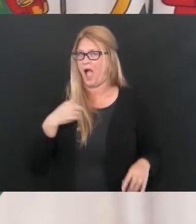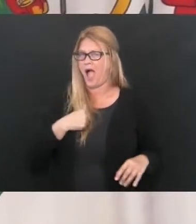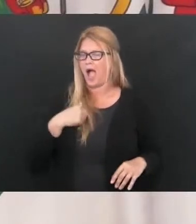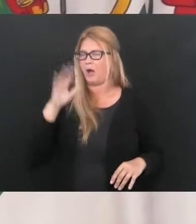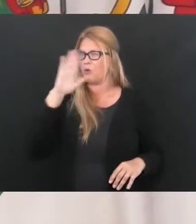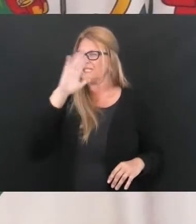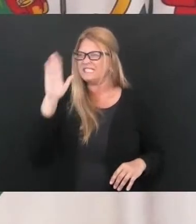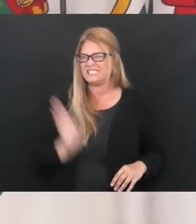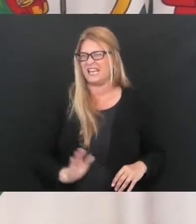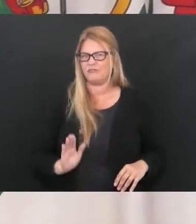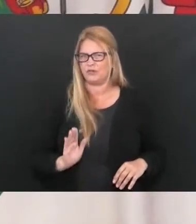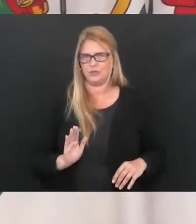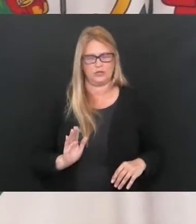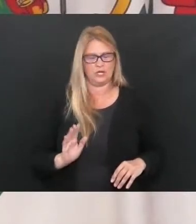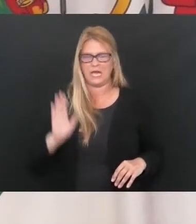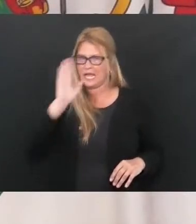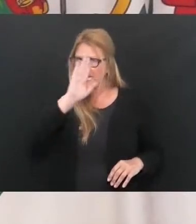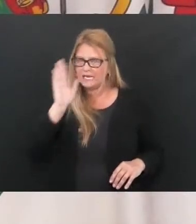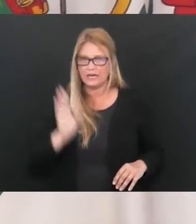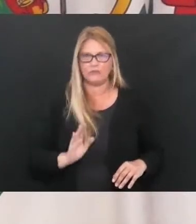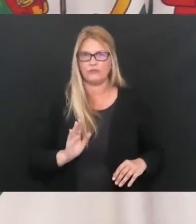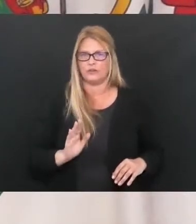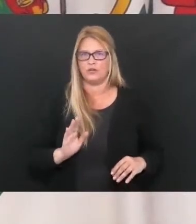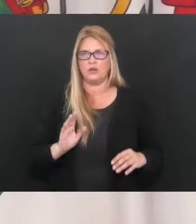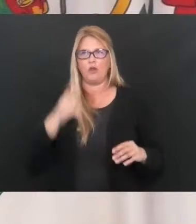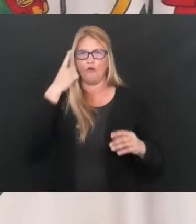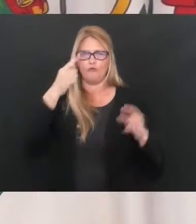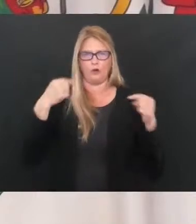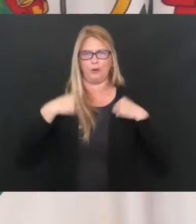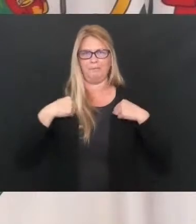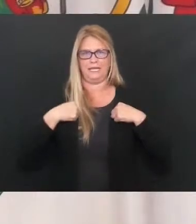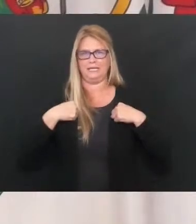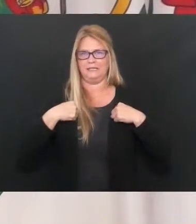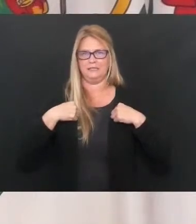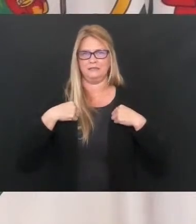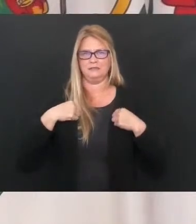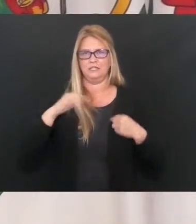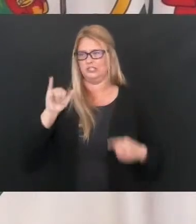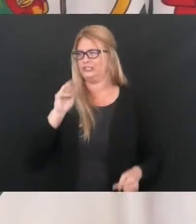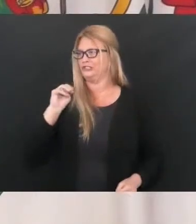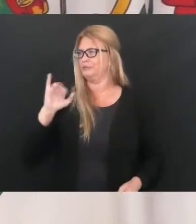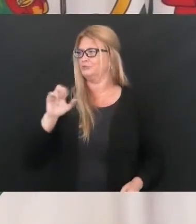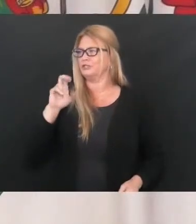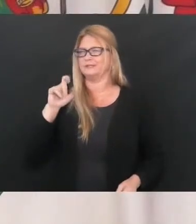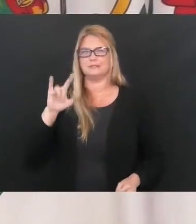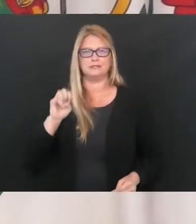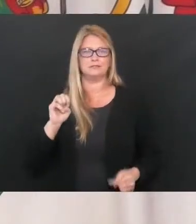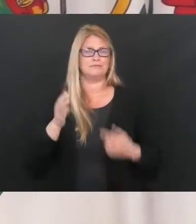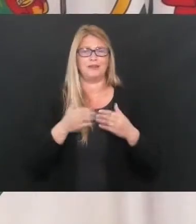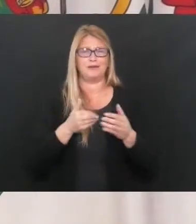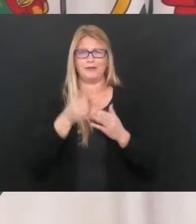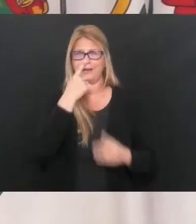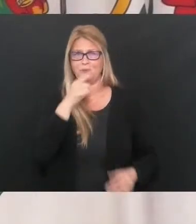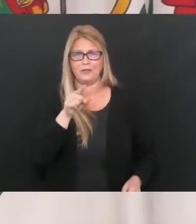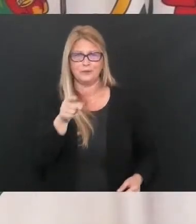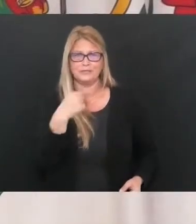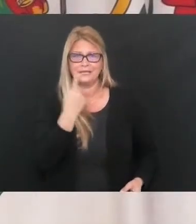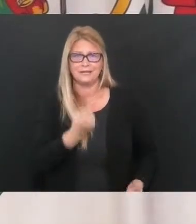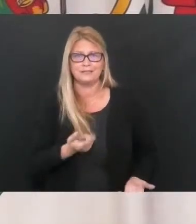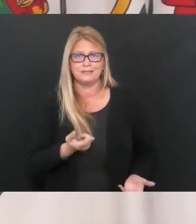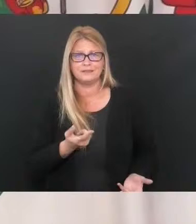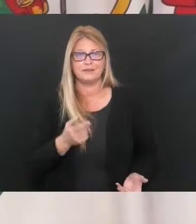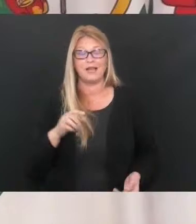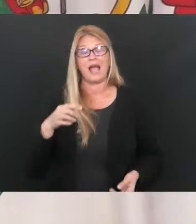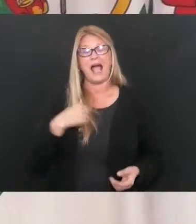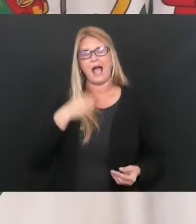ever do anything that I want for Jim Justice, no matter what anybody says. Let me tell you just how